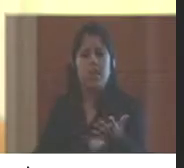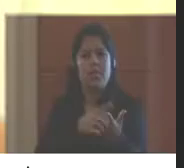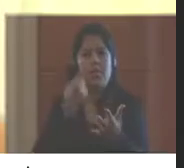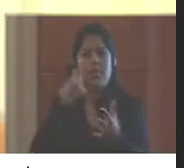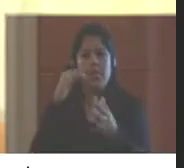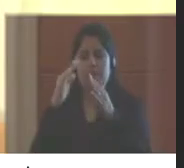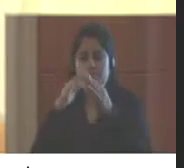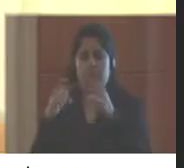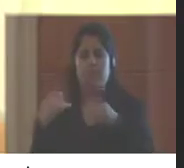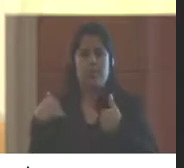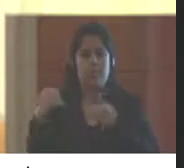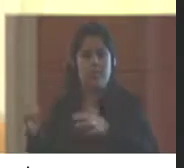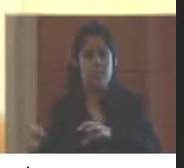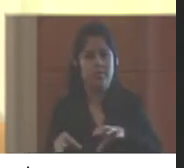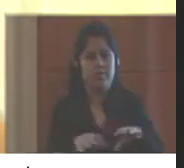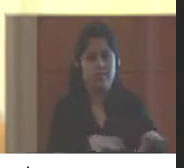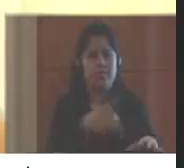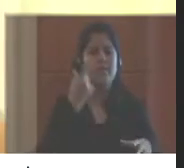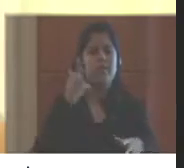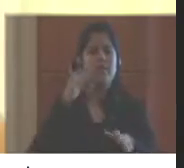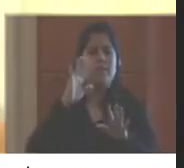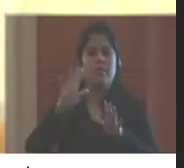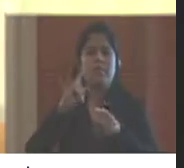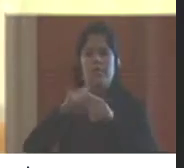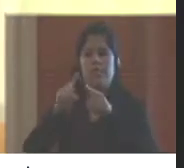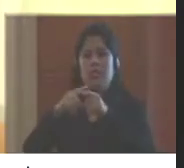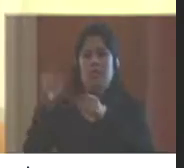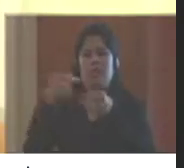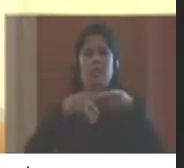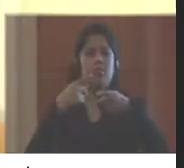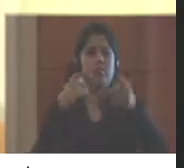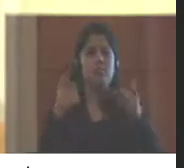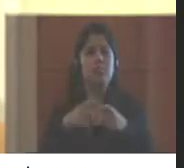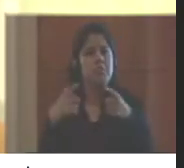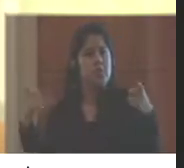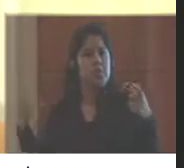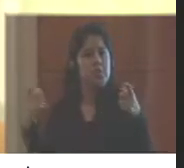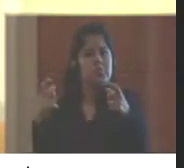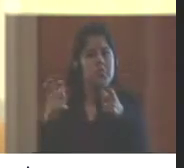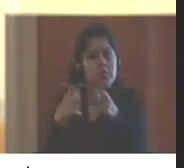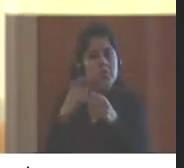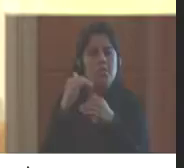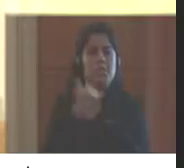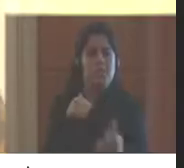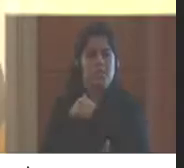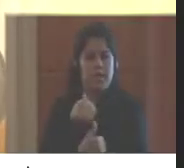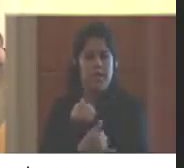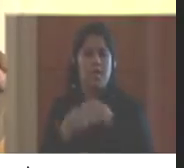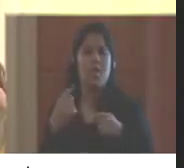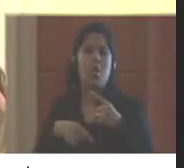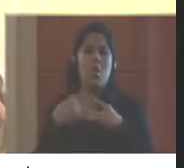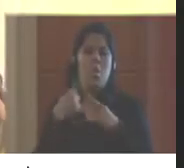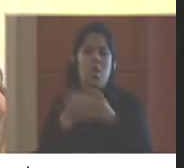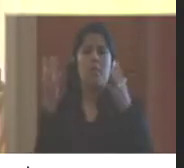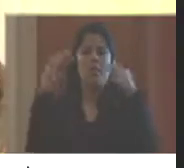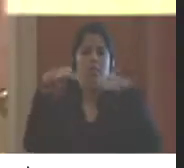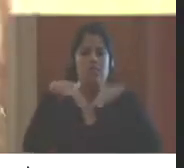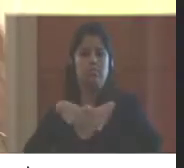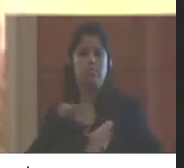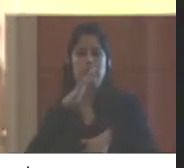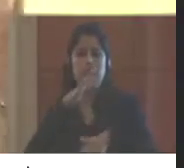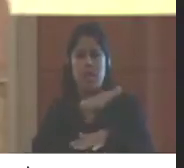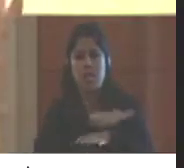they have is agricultural emergency programs, and they intervene with small and